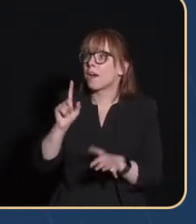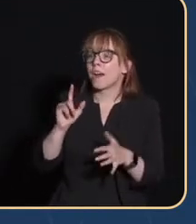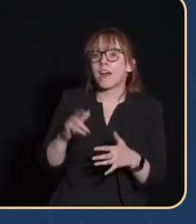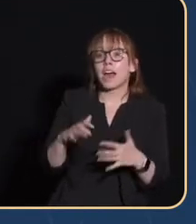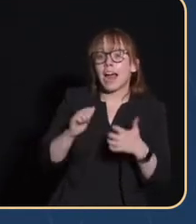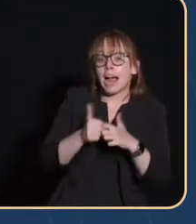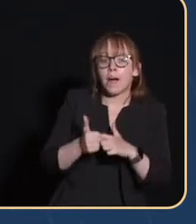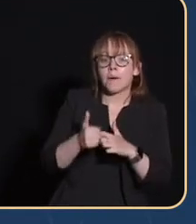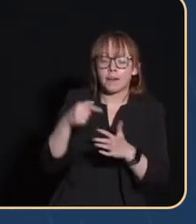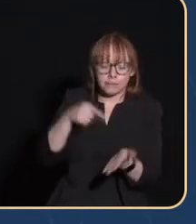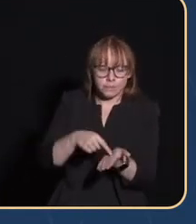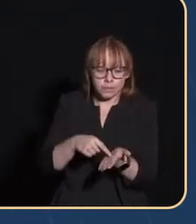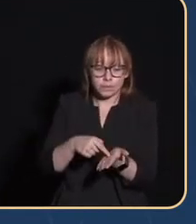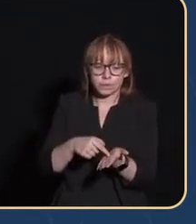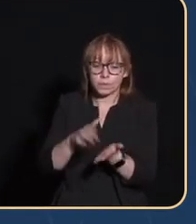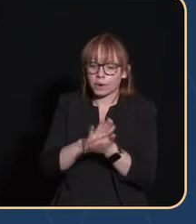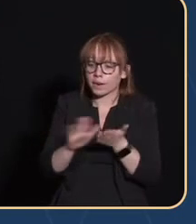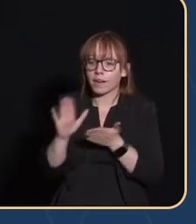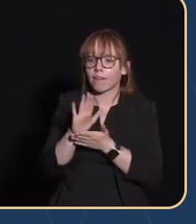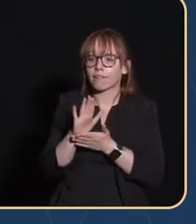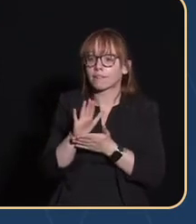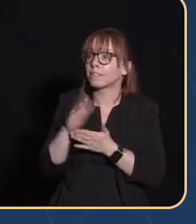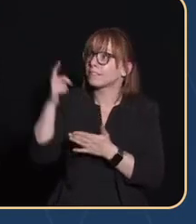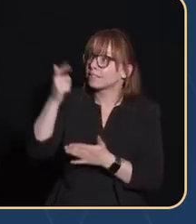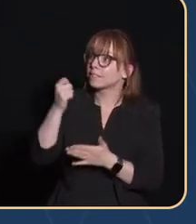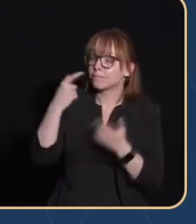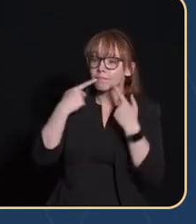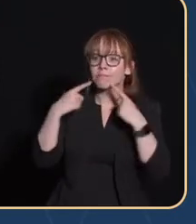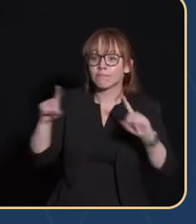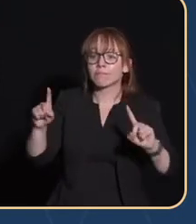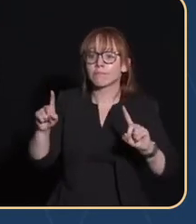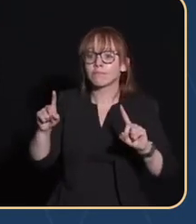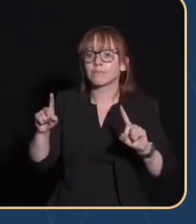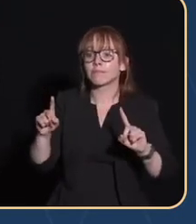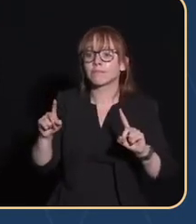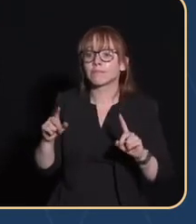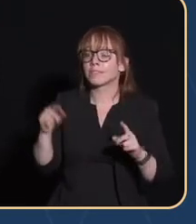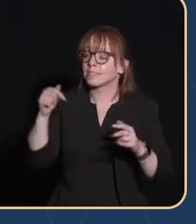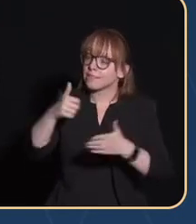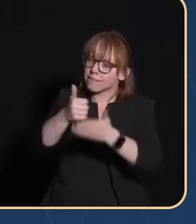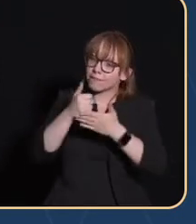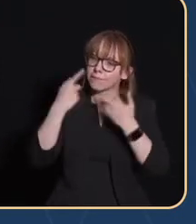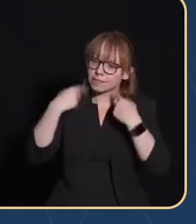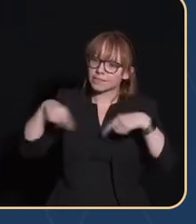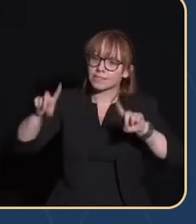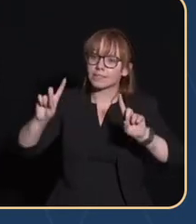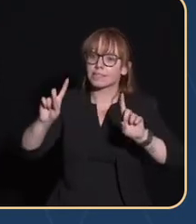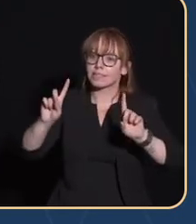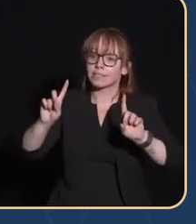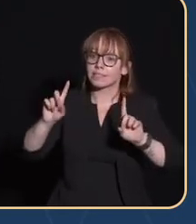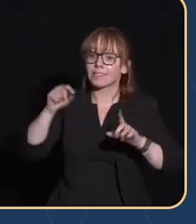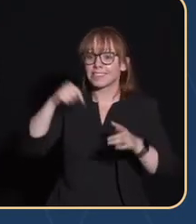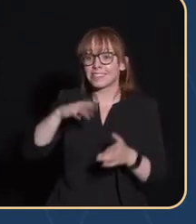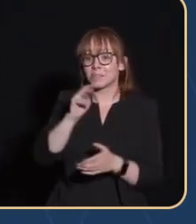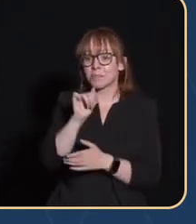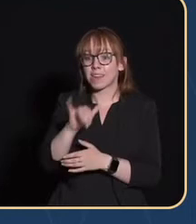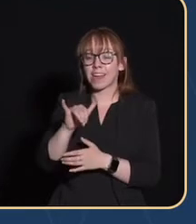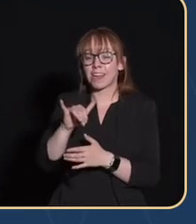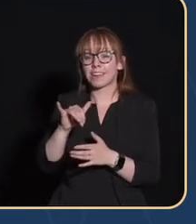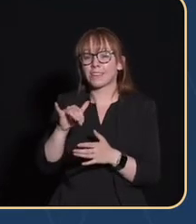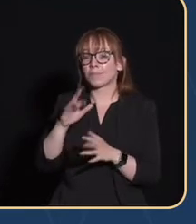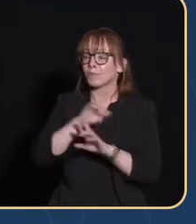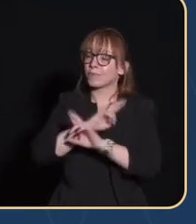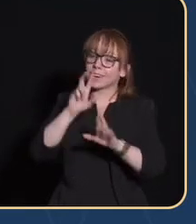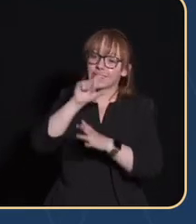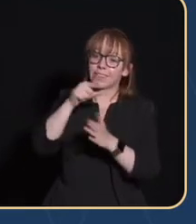receive. It helped me to keep pushing forward while taking the struggle out of it. This May, I'm set to graduate amongst the top